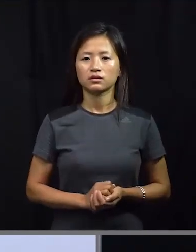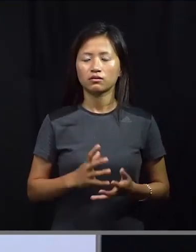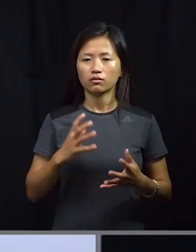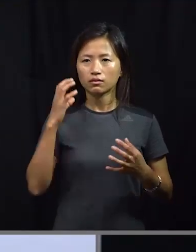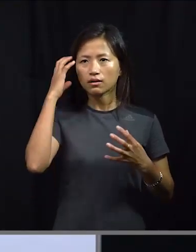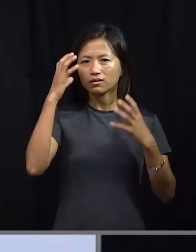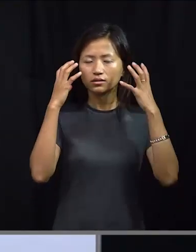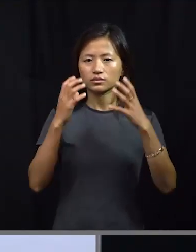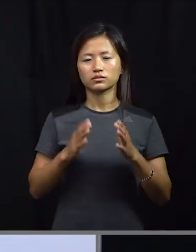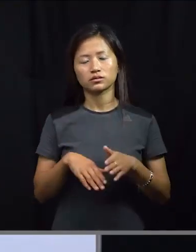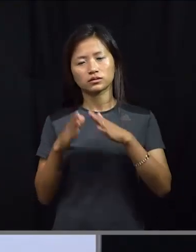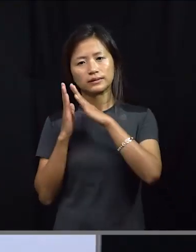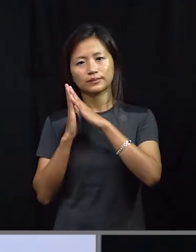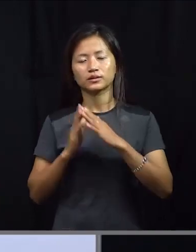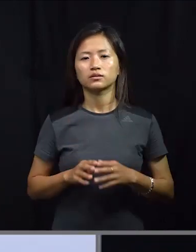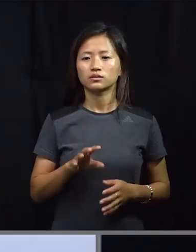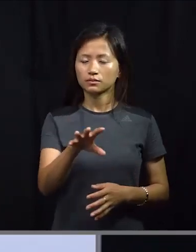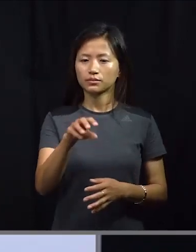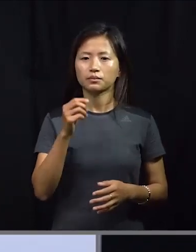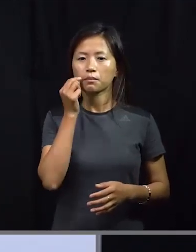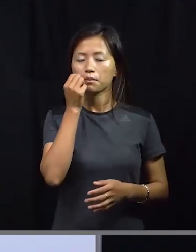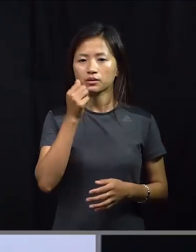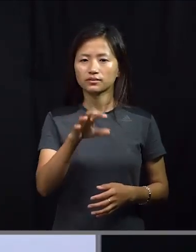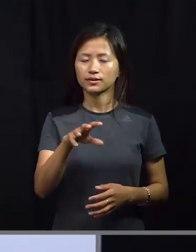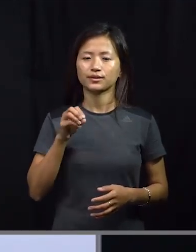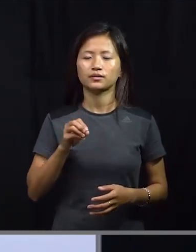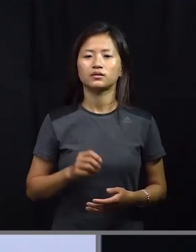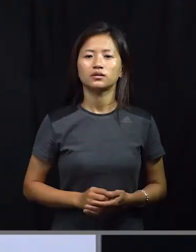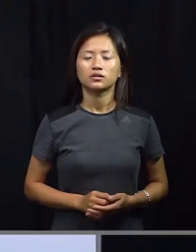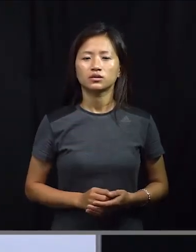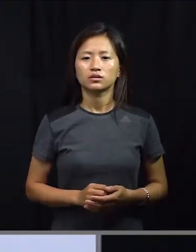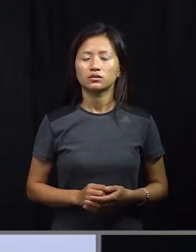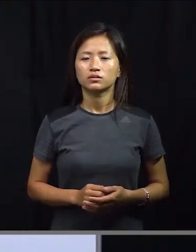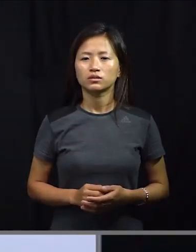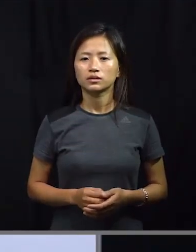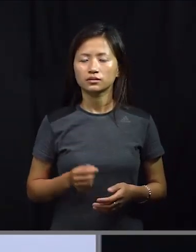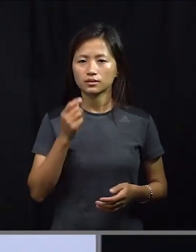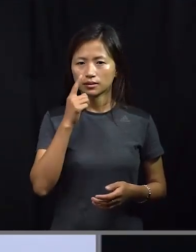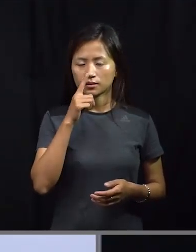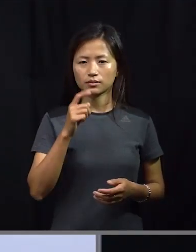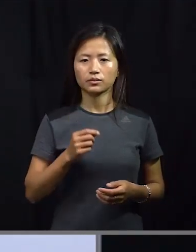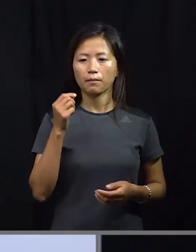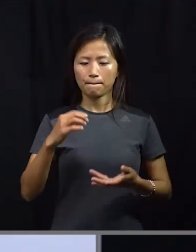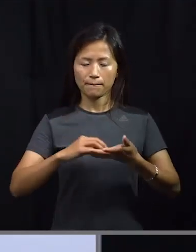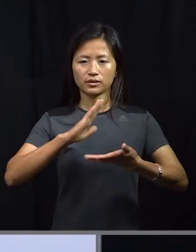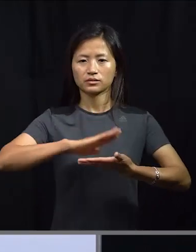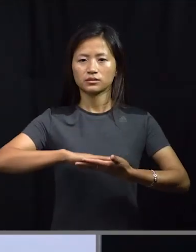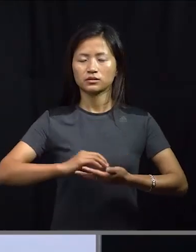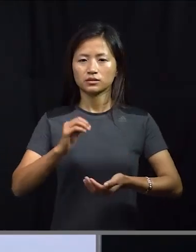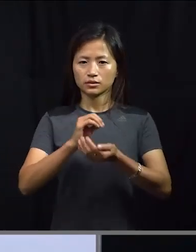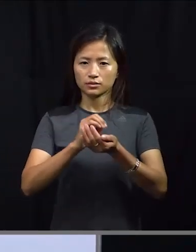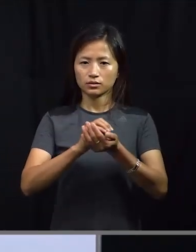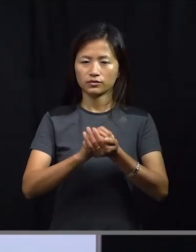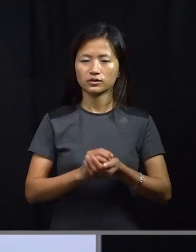unconscious. When she is sleeping, the man will go and take her, you know, and then he will marry that woman and keep her as